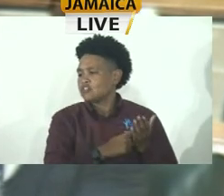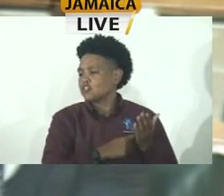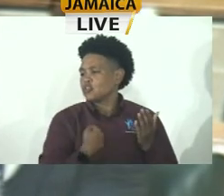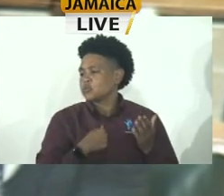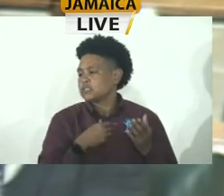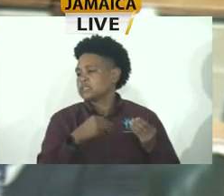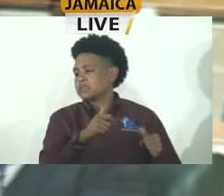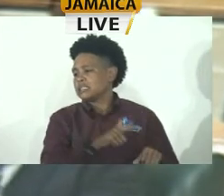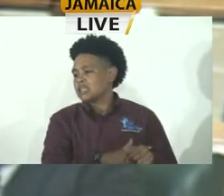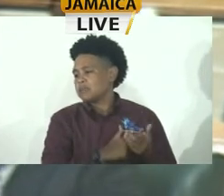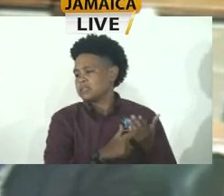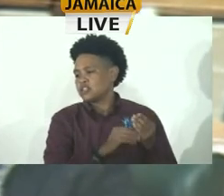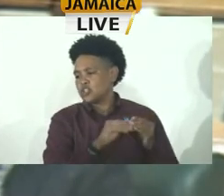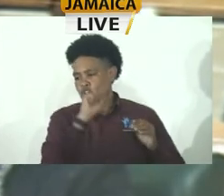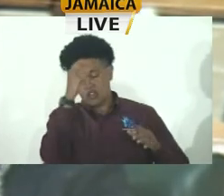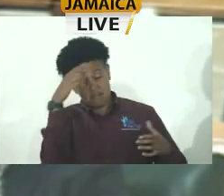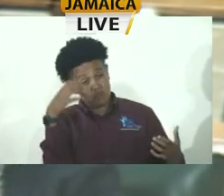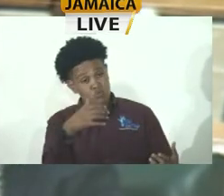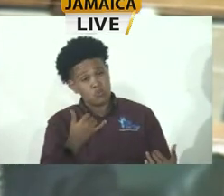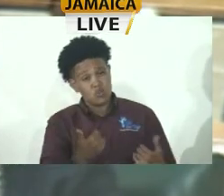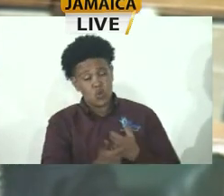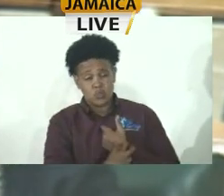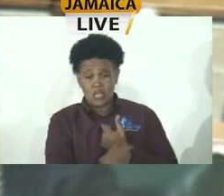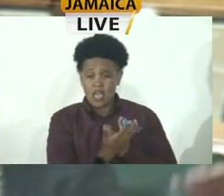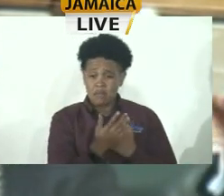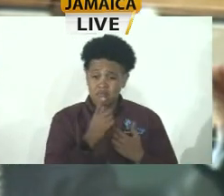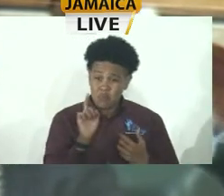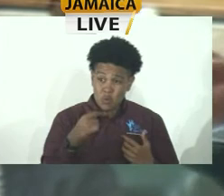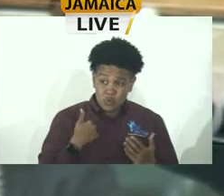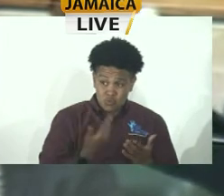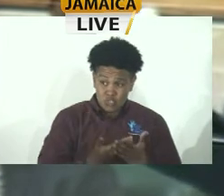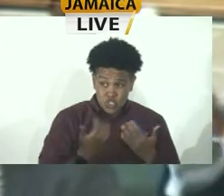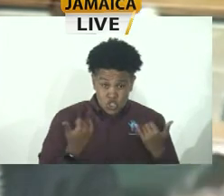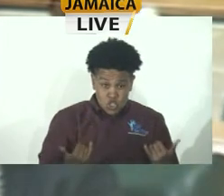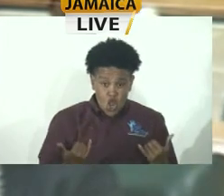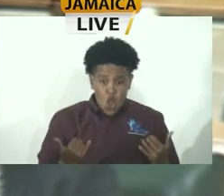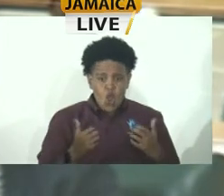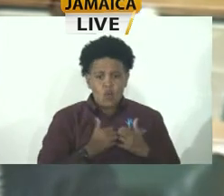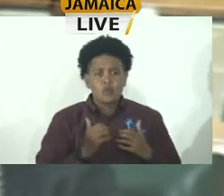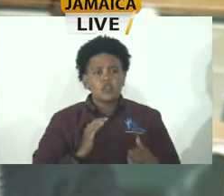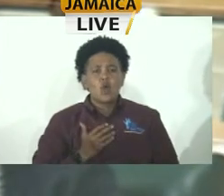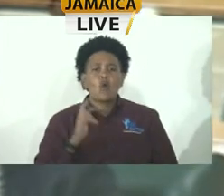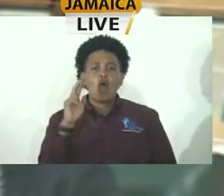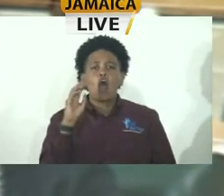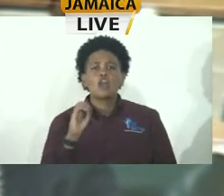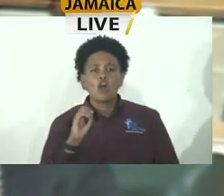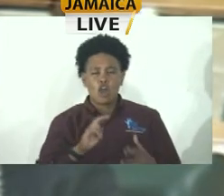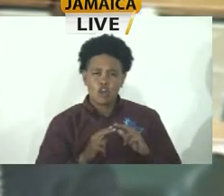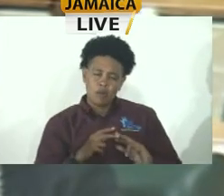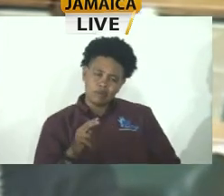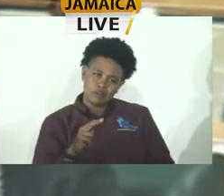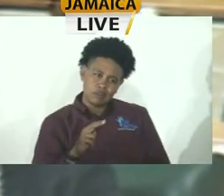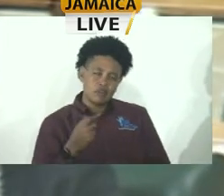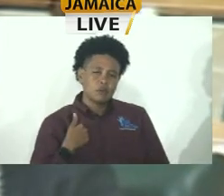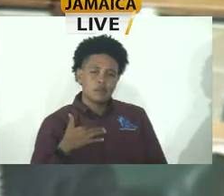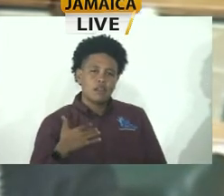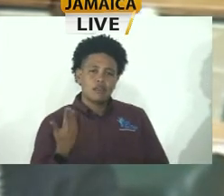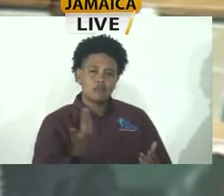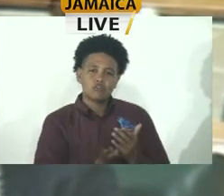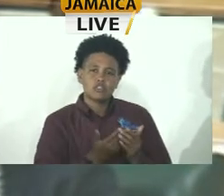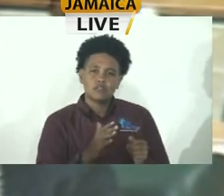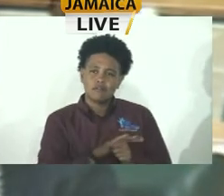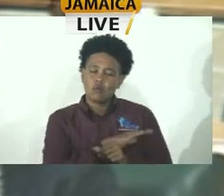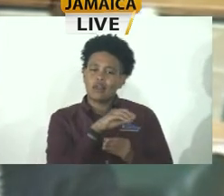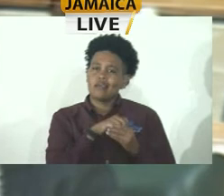cabinet however at this time given where we are with our are not we are not quite in